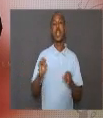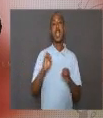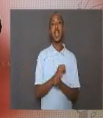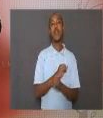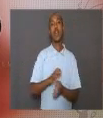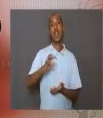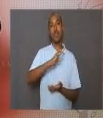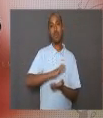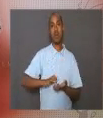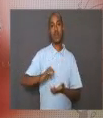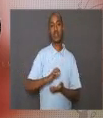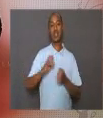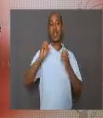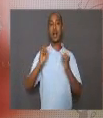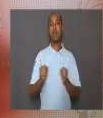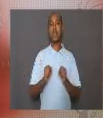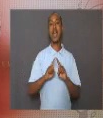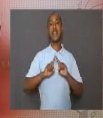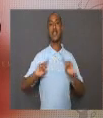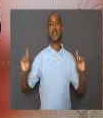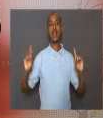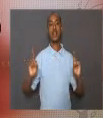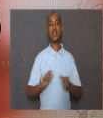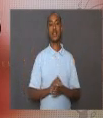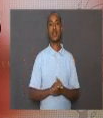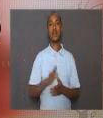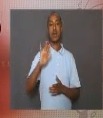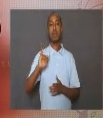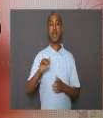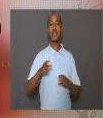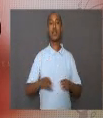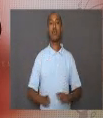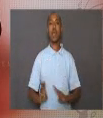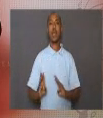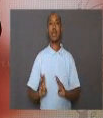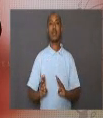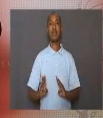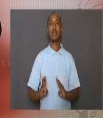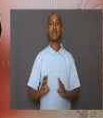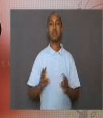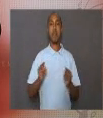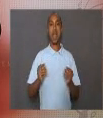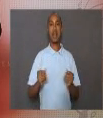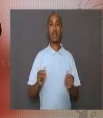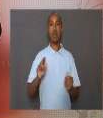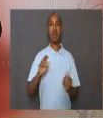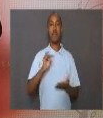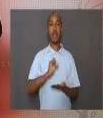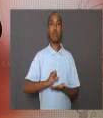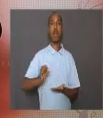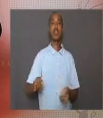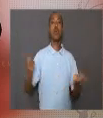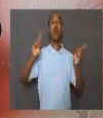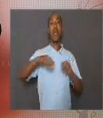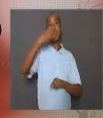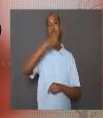Inorganic compounds can be identified by the way they just melt or vaporize when